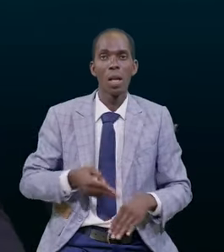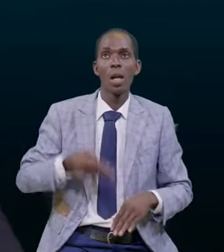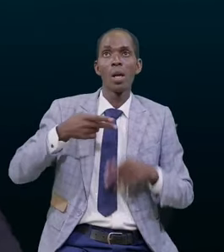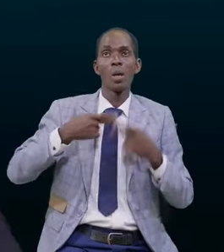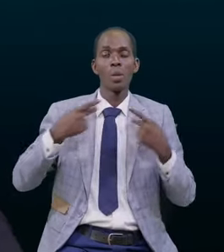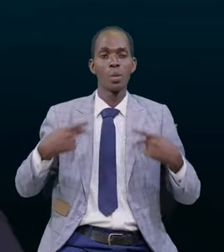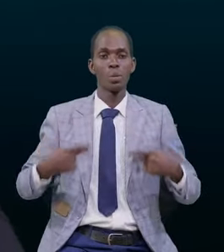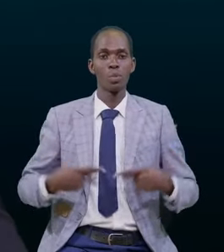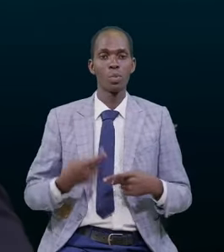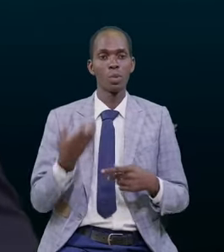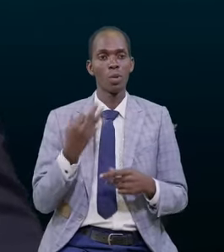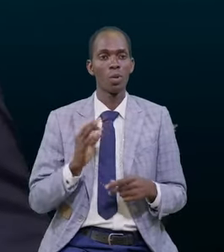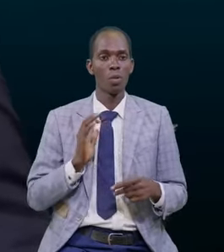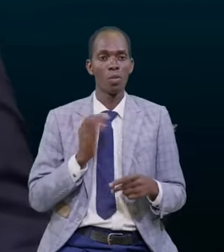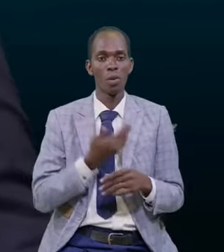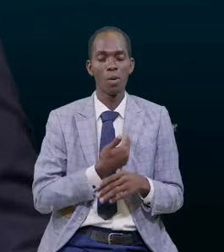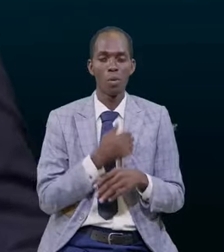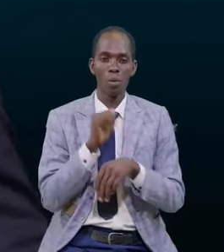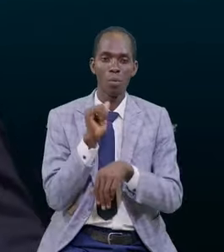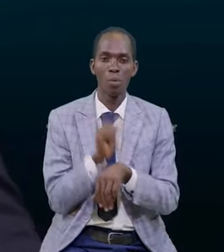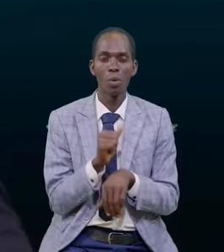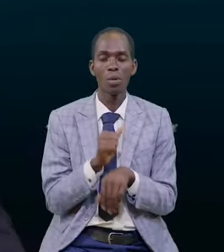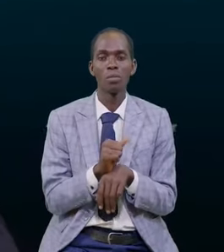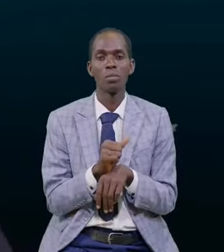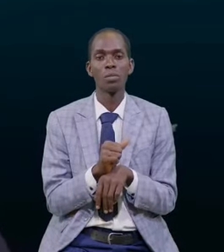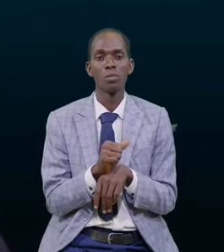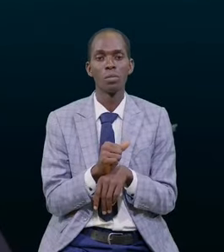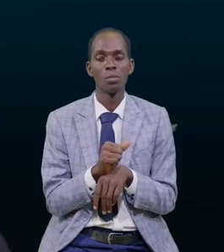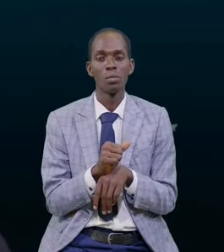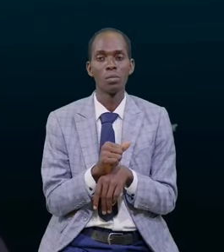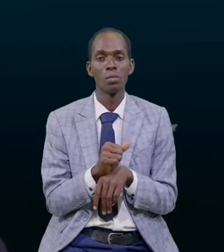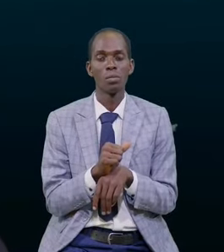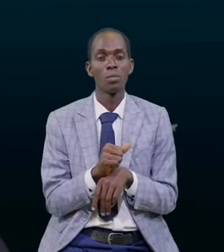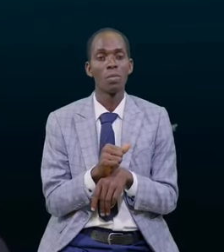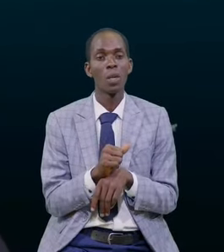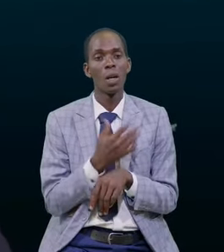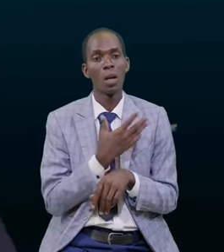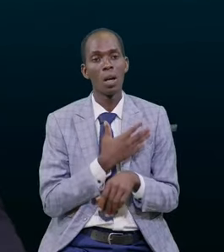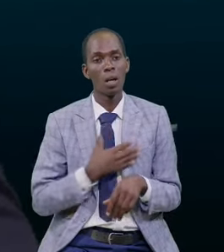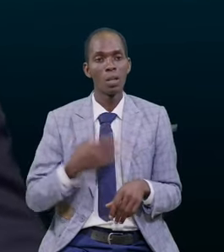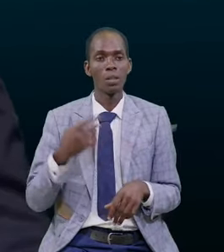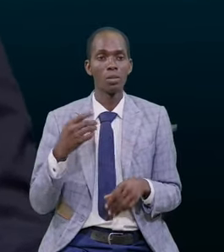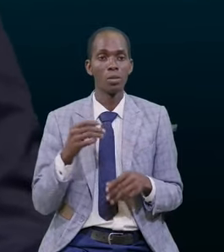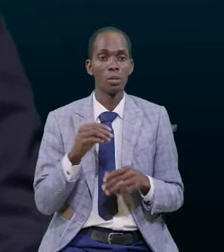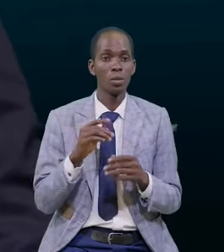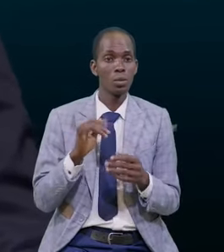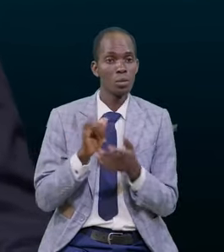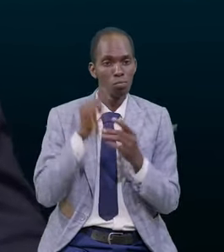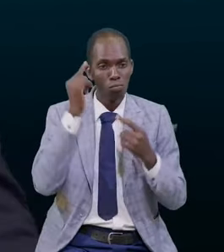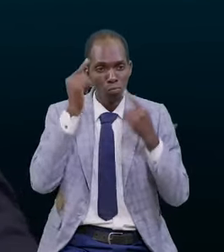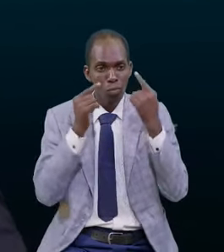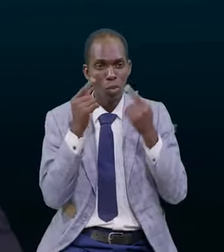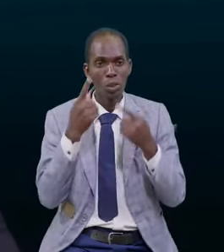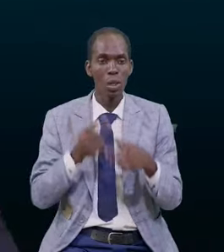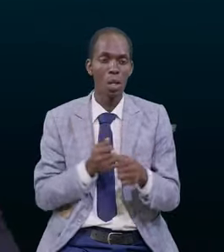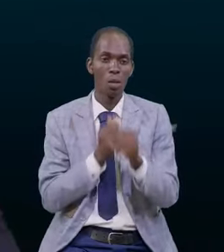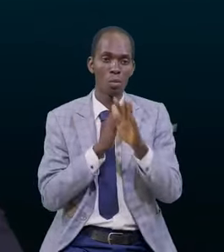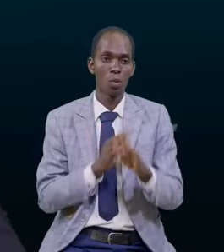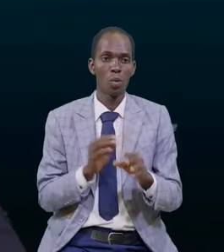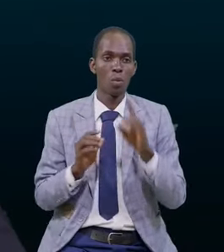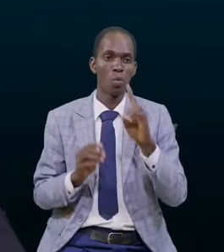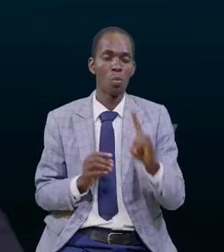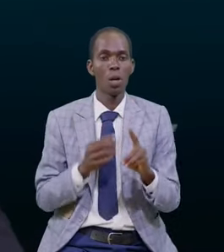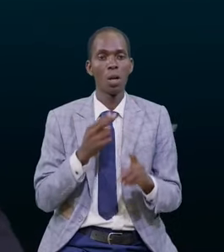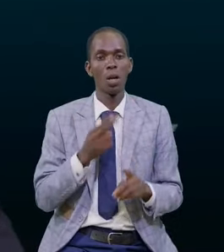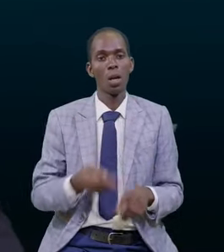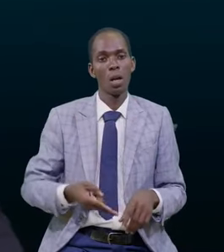consider the Apostle number one and then the high priest number two of our profession now